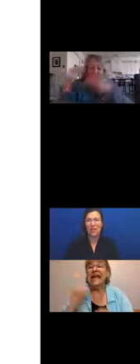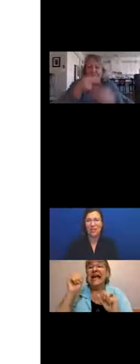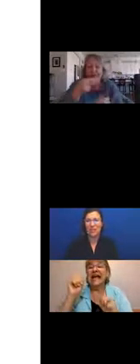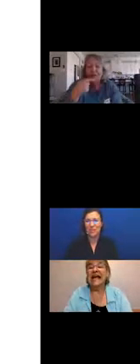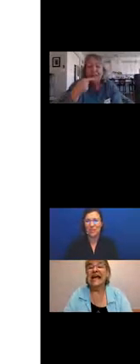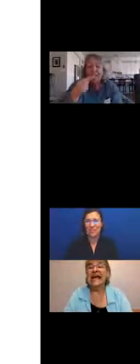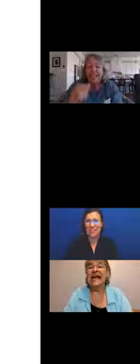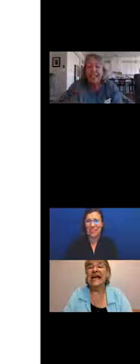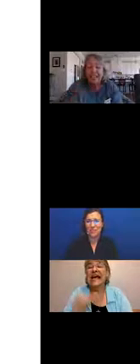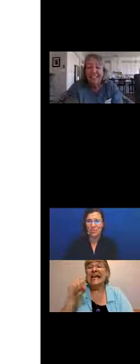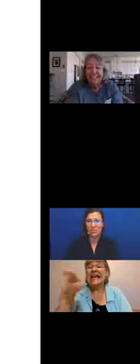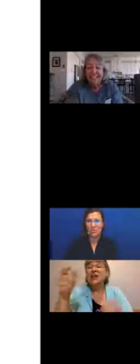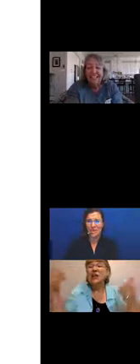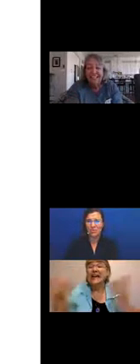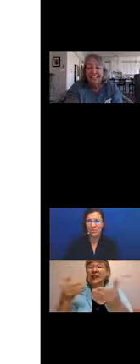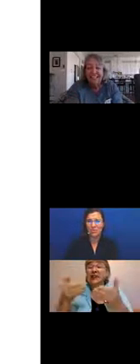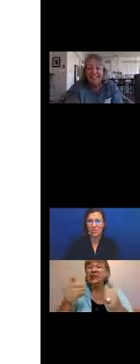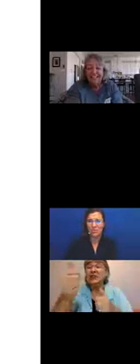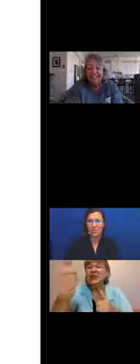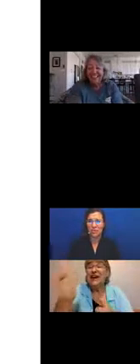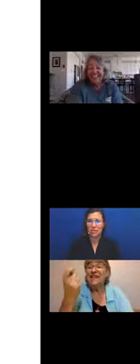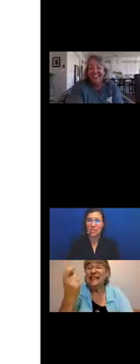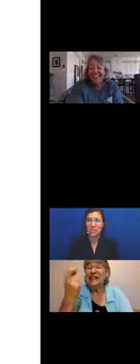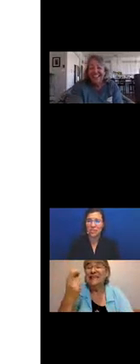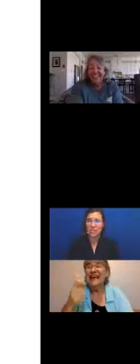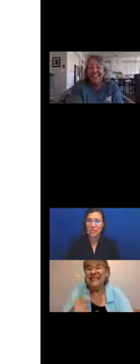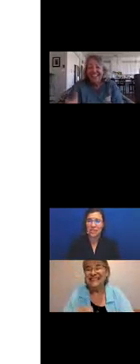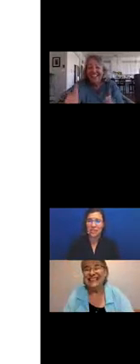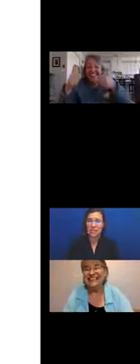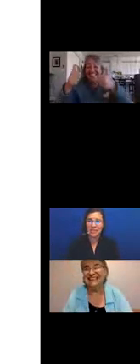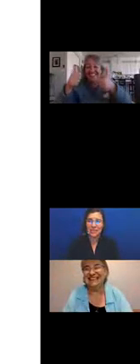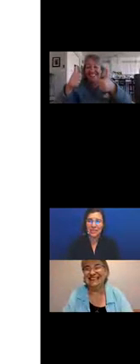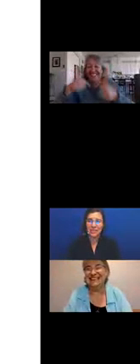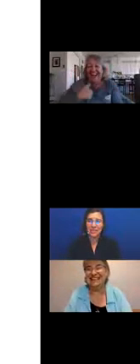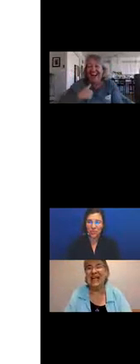My apologies, I'm sorry. The Can slides you introduce yourself a little bit?